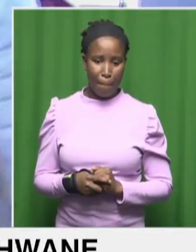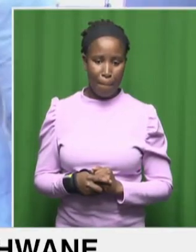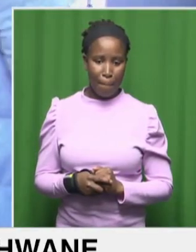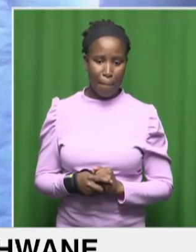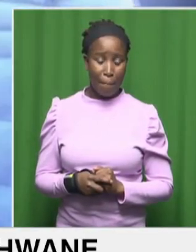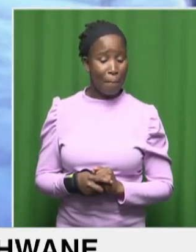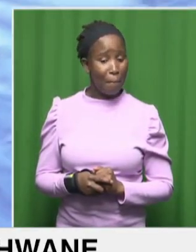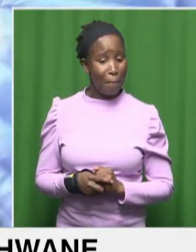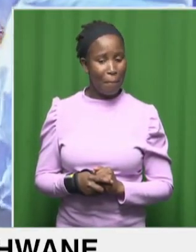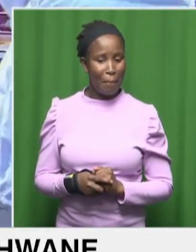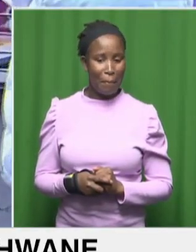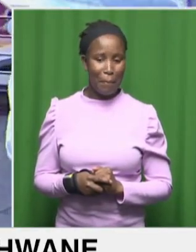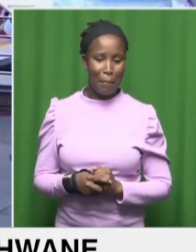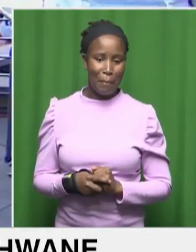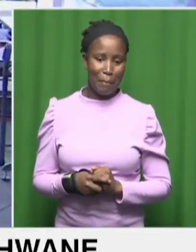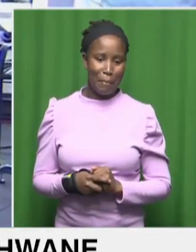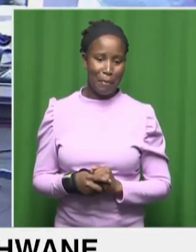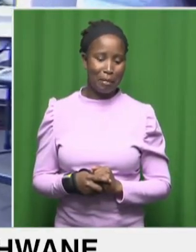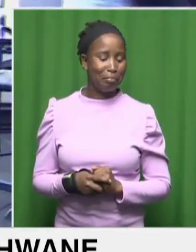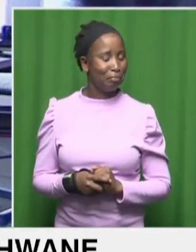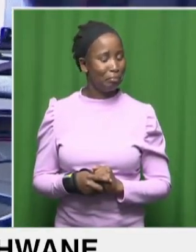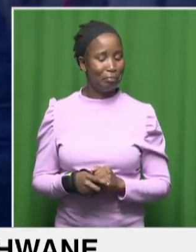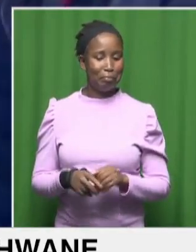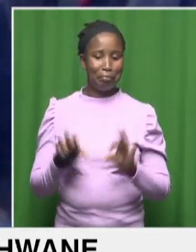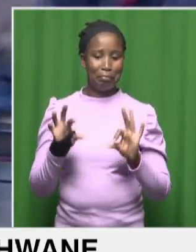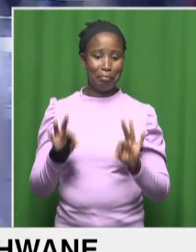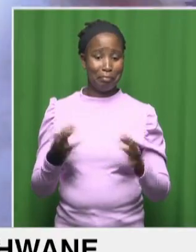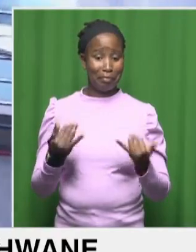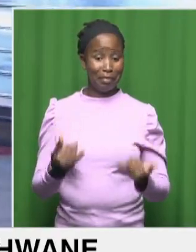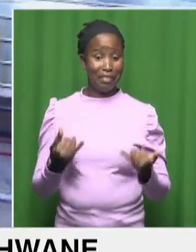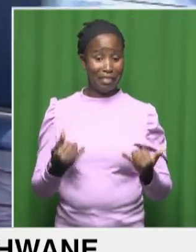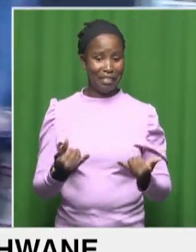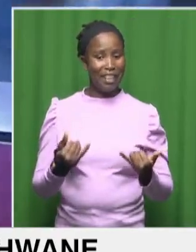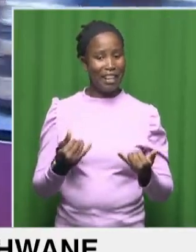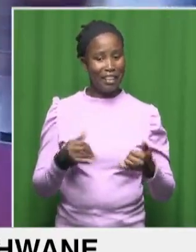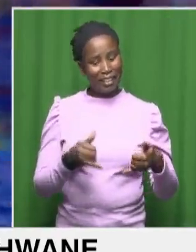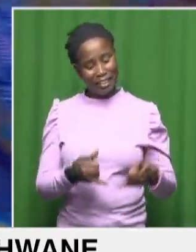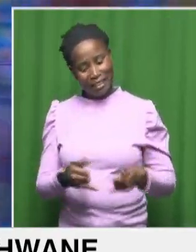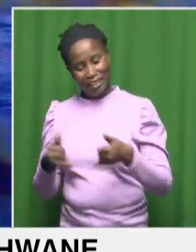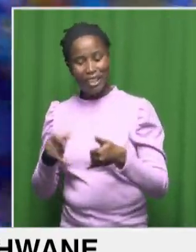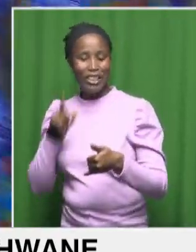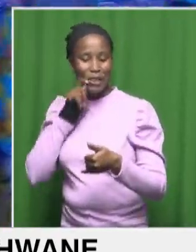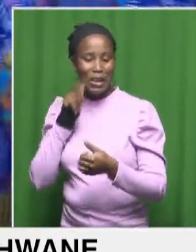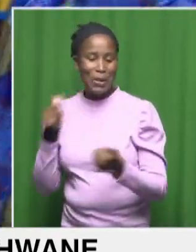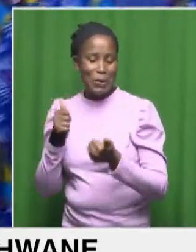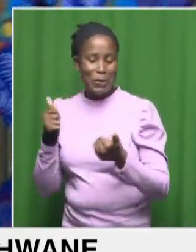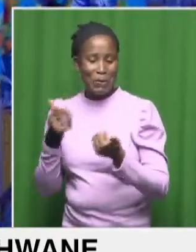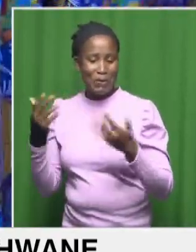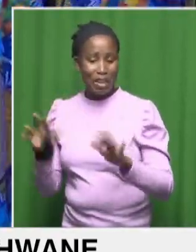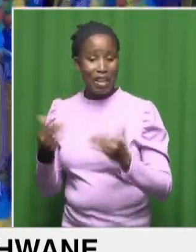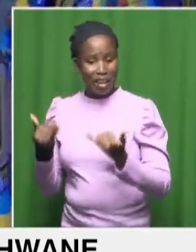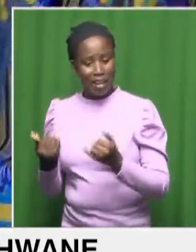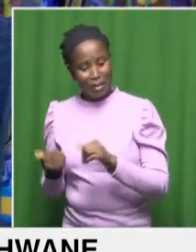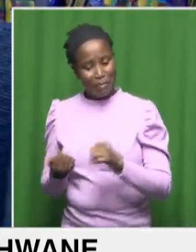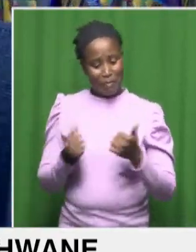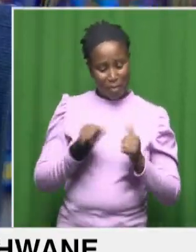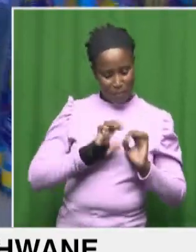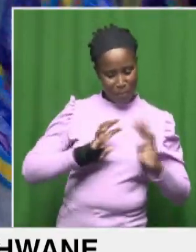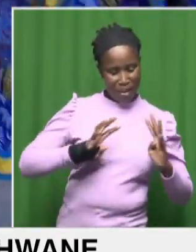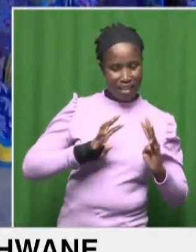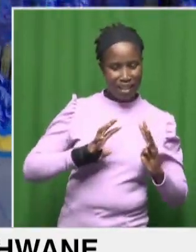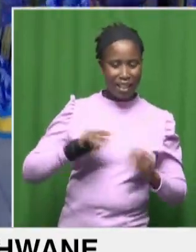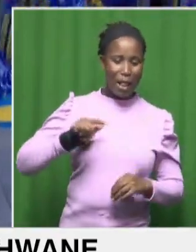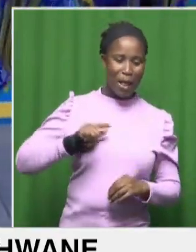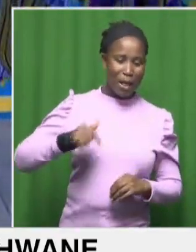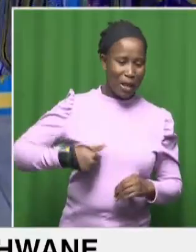All right, there you have it. She's now in the hands of Tshwane, and I move across here to the next panel. Ladies, thank you